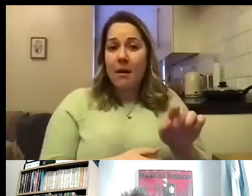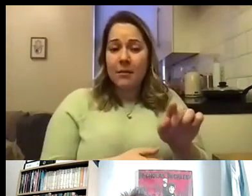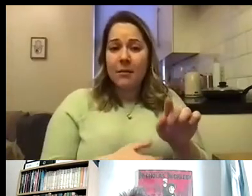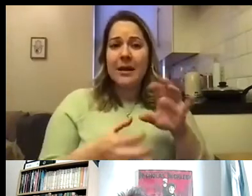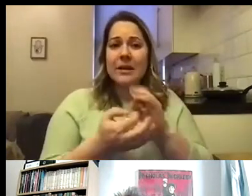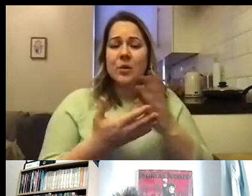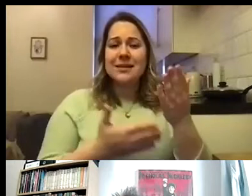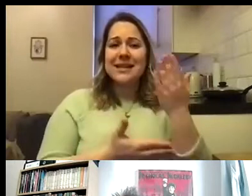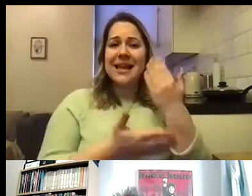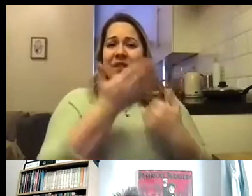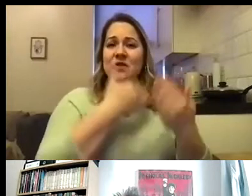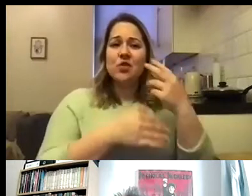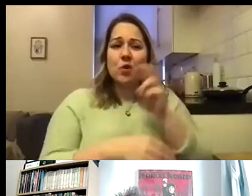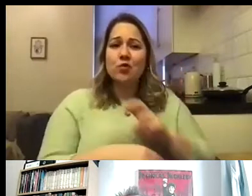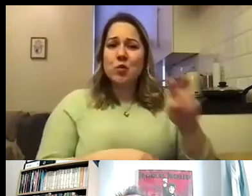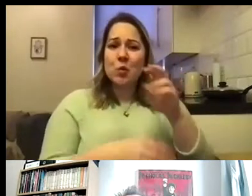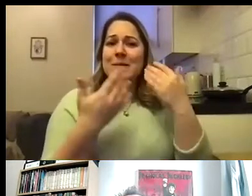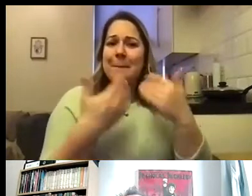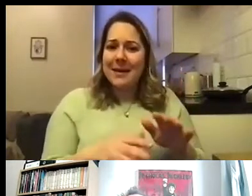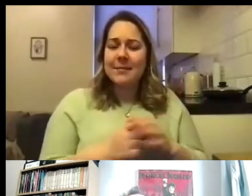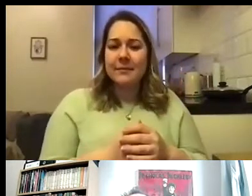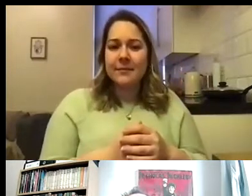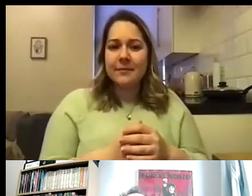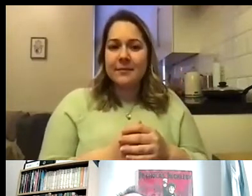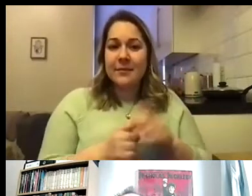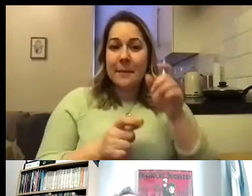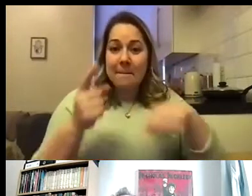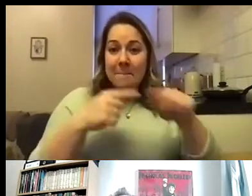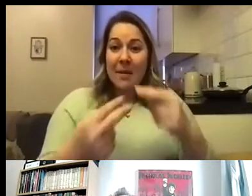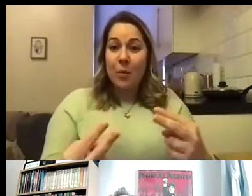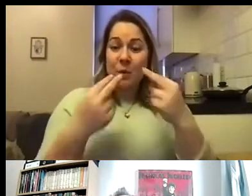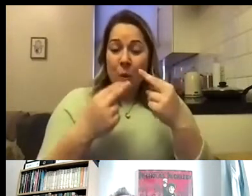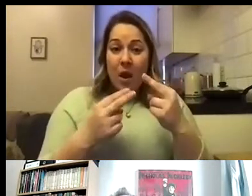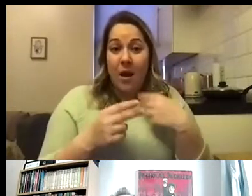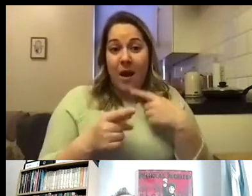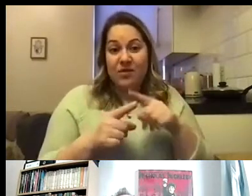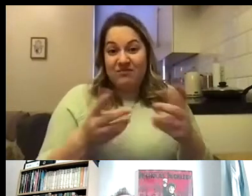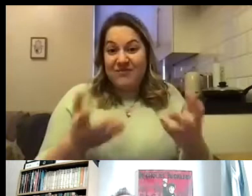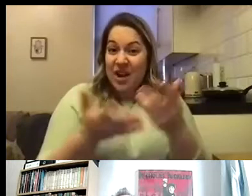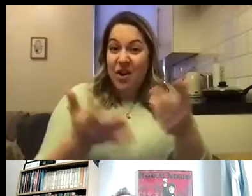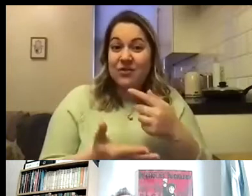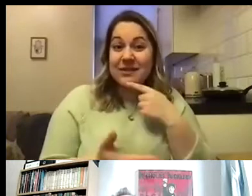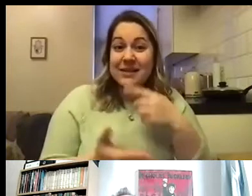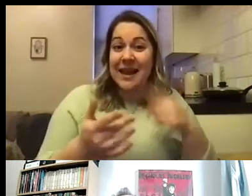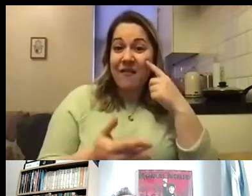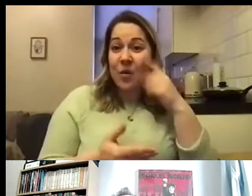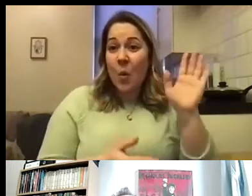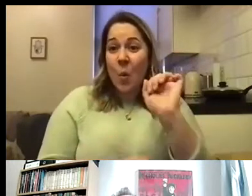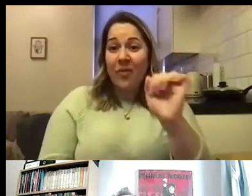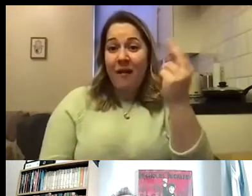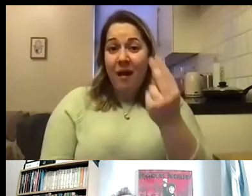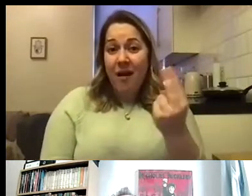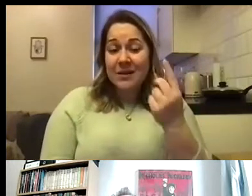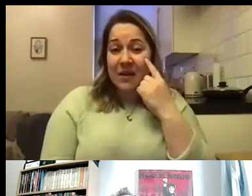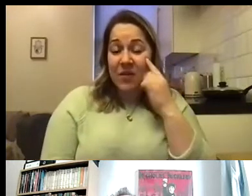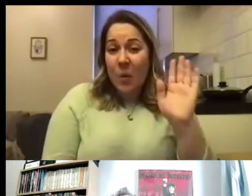tours from Poplar Union before, so yeah, anyone watching, I do really urge you to check out all of the artists' work, absolutely, but